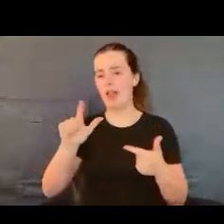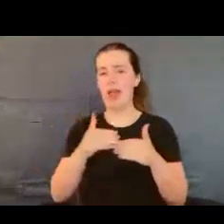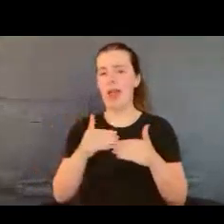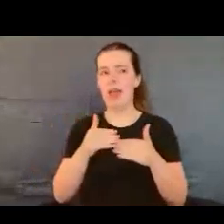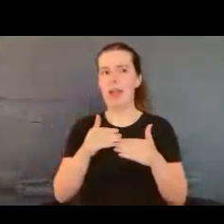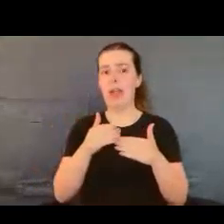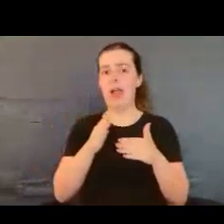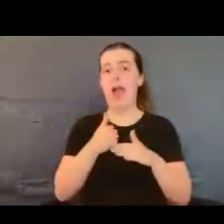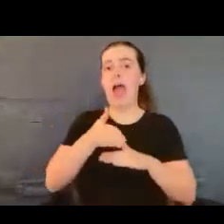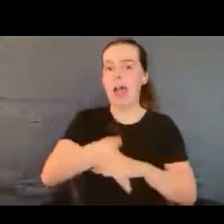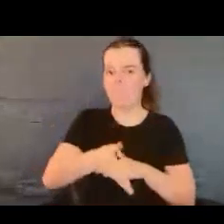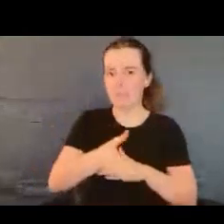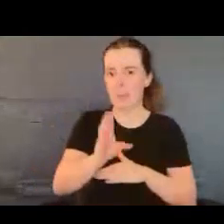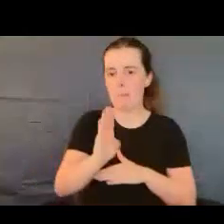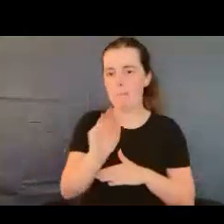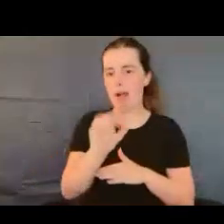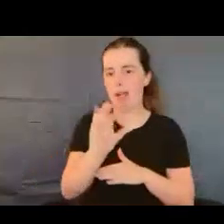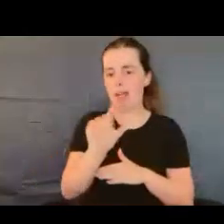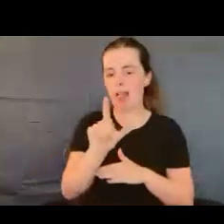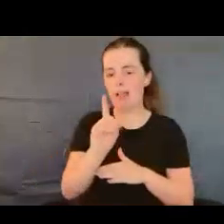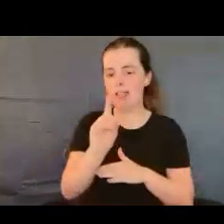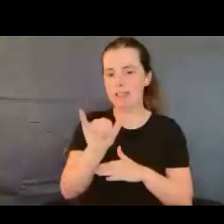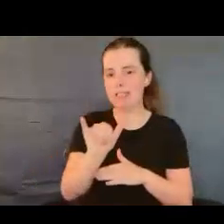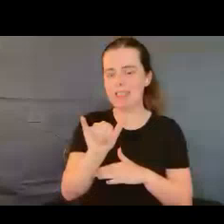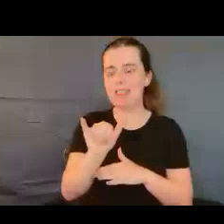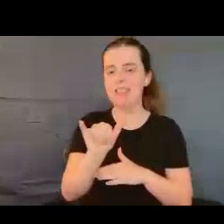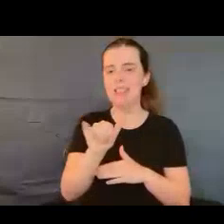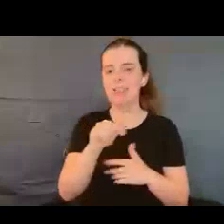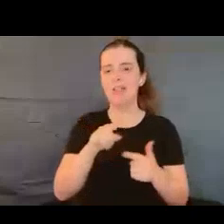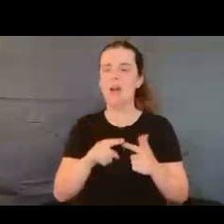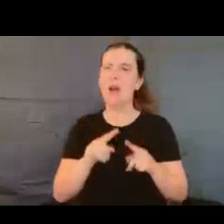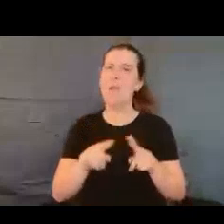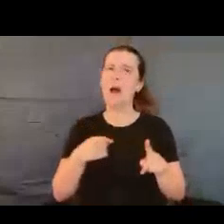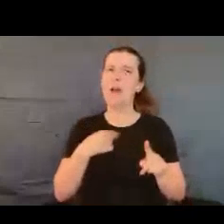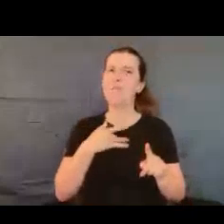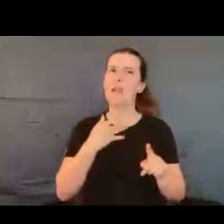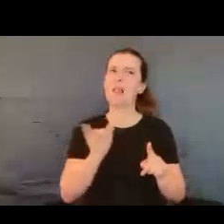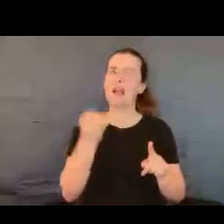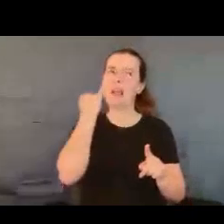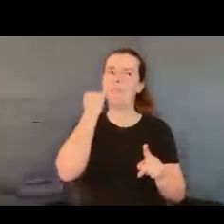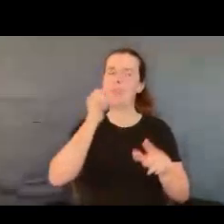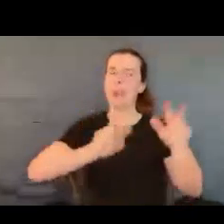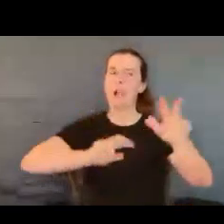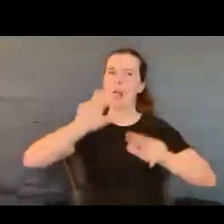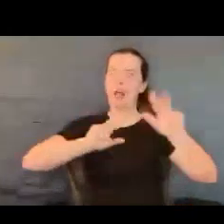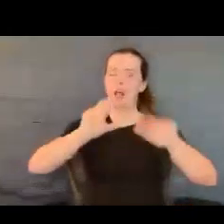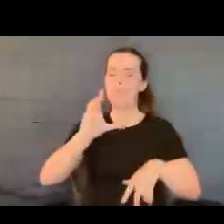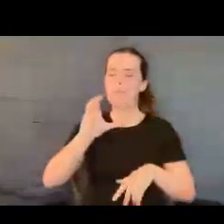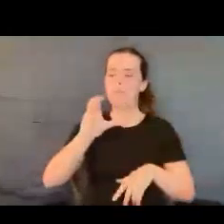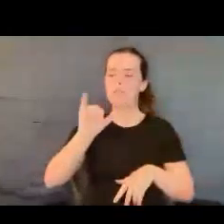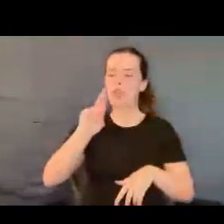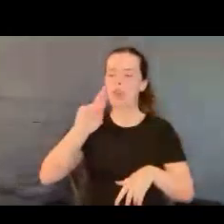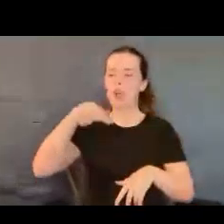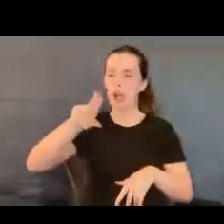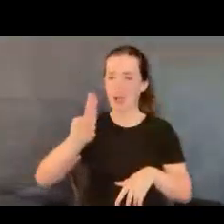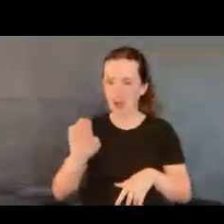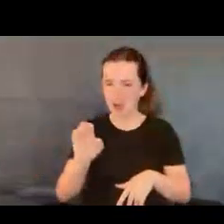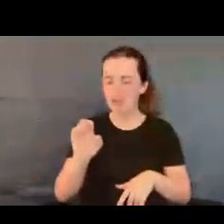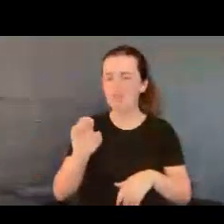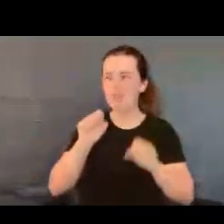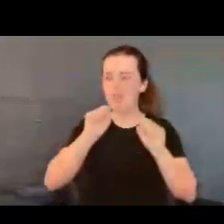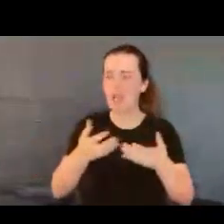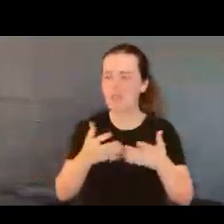struggling, is similar, where they can just like get up to Hidden Peak and come down. But I feel like if they climb the Cirque, then people know that they can get down the mountain to finish.